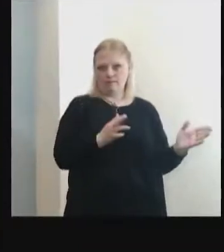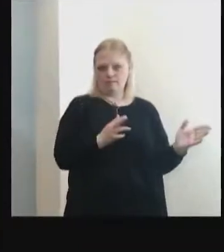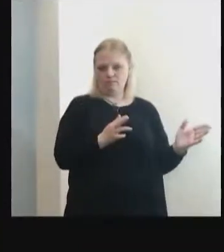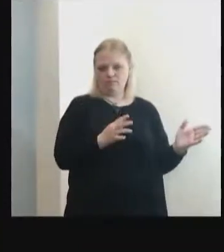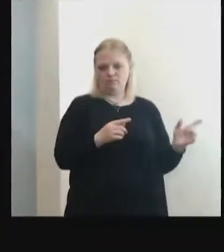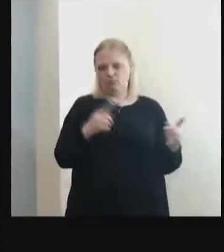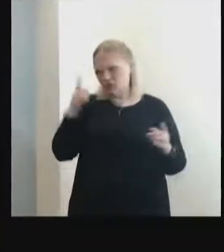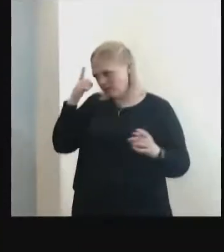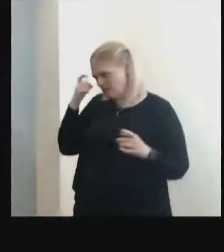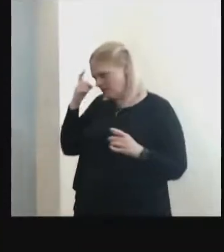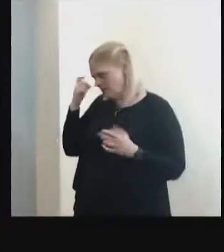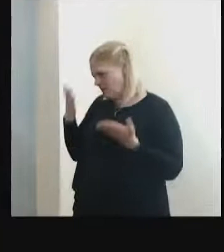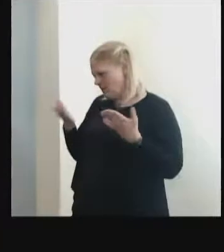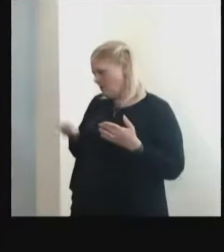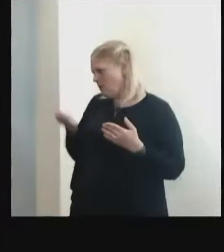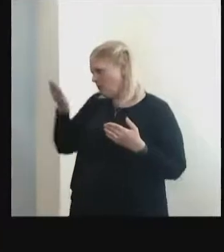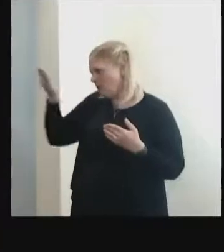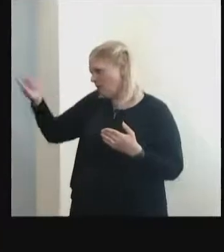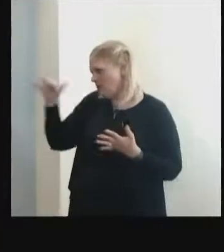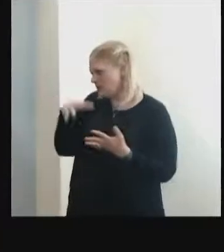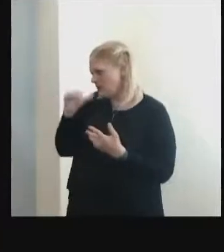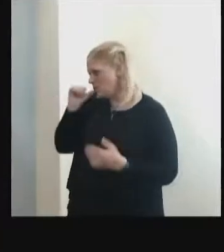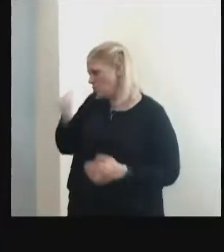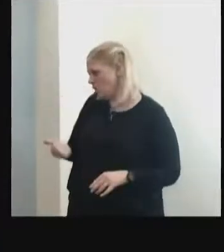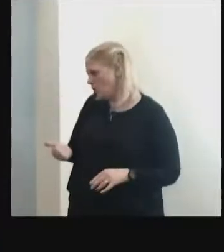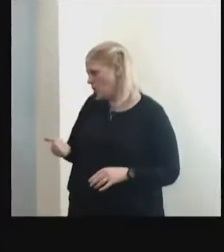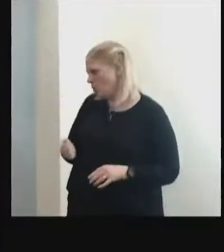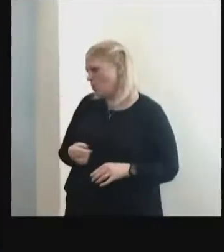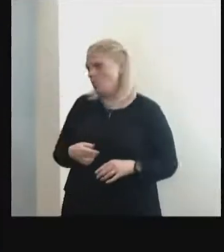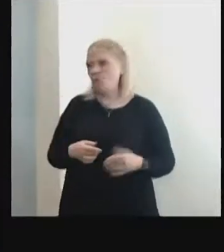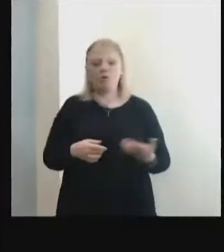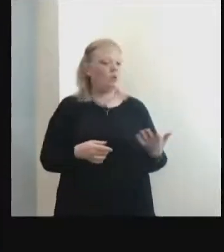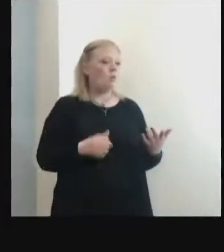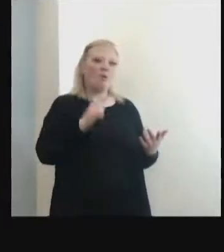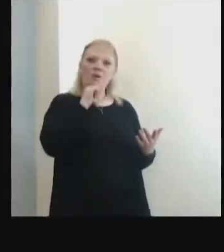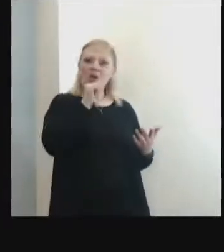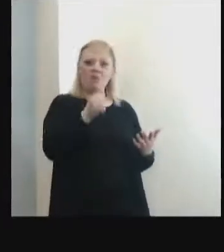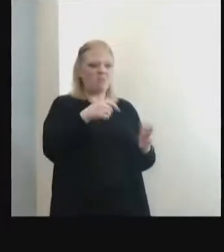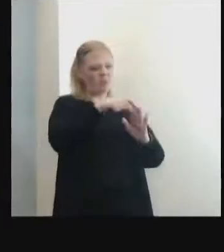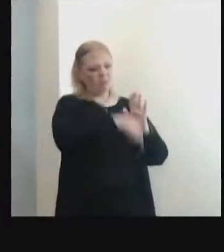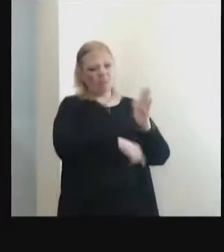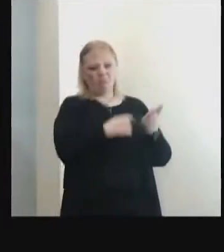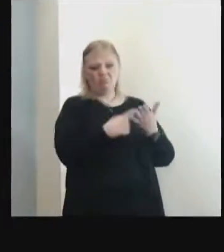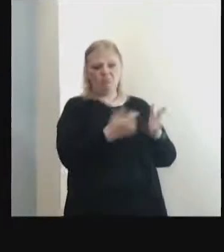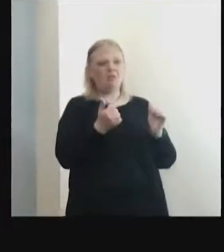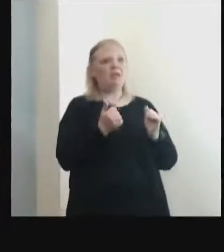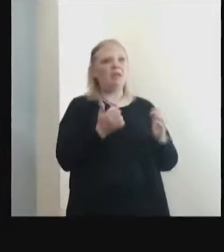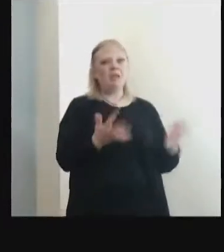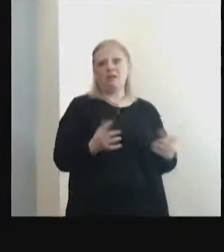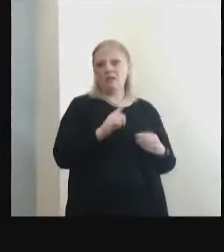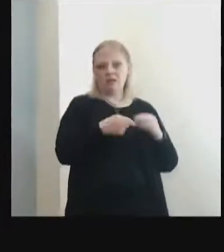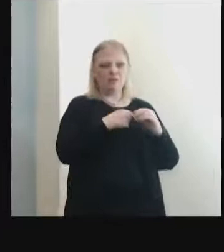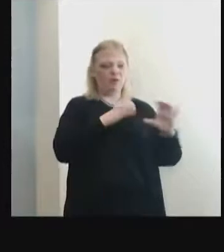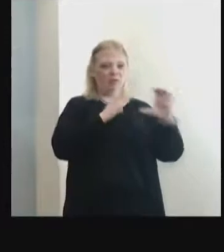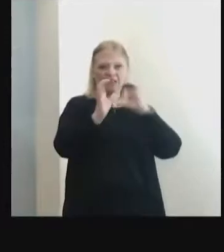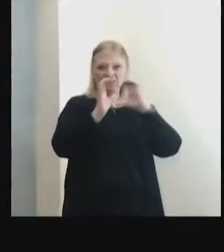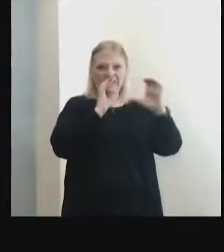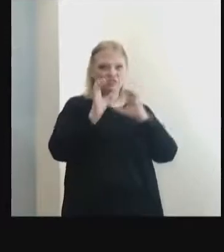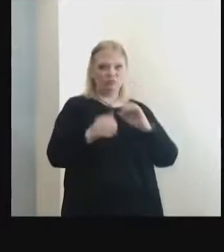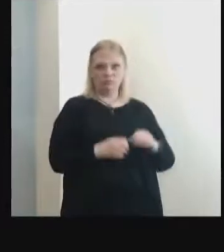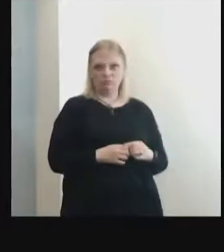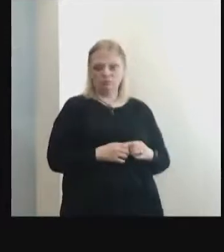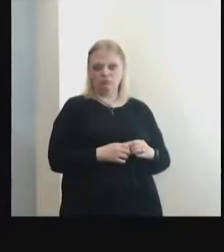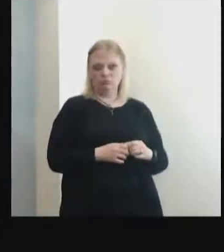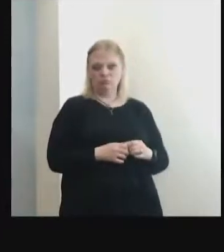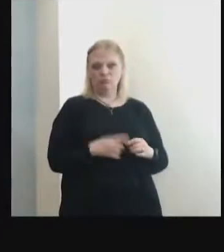Do you suspect they might present you with that study tomorrow? I will not go into anything, Chris, with regards to the substance of the conversations, other than to